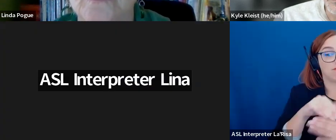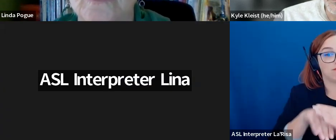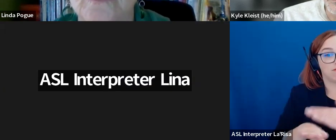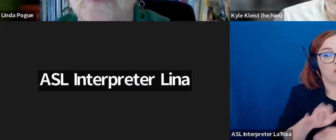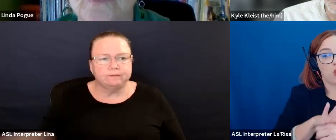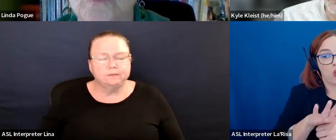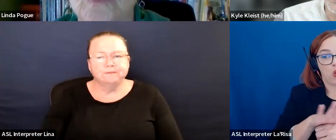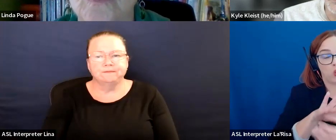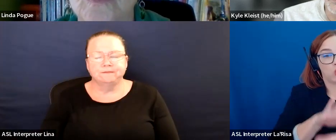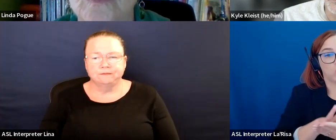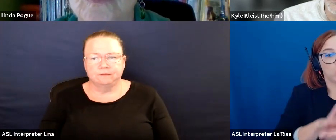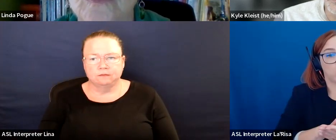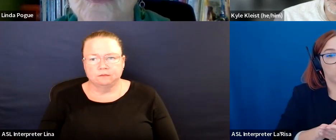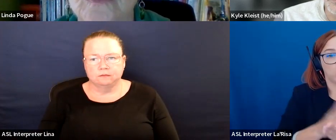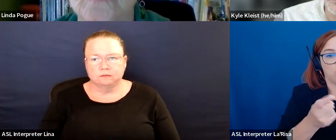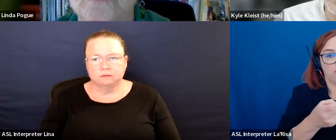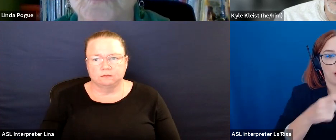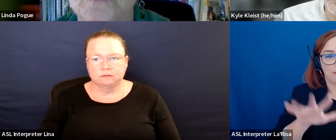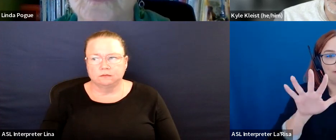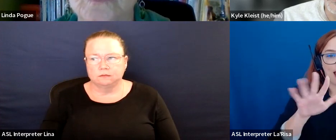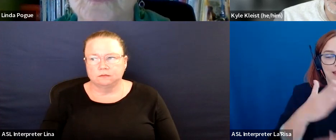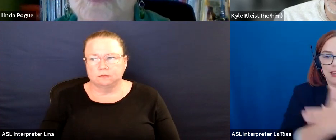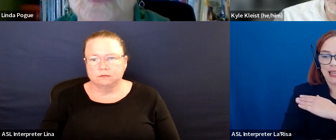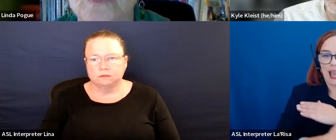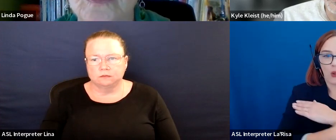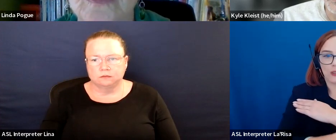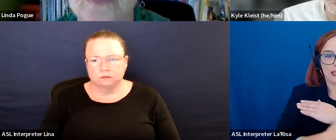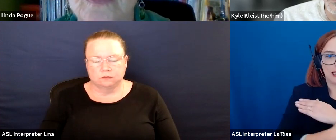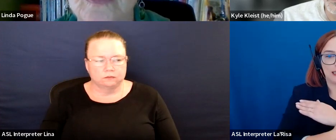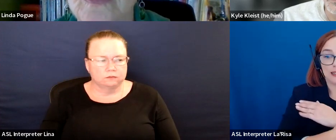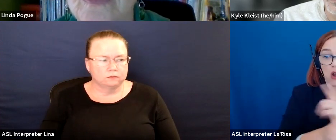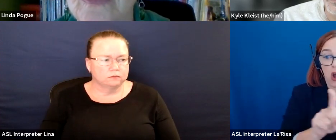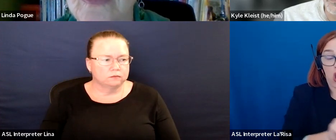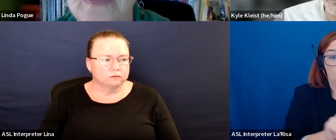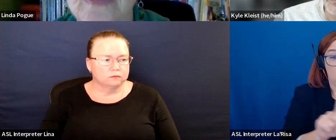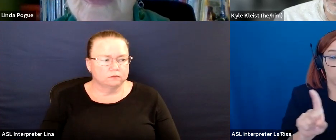the 5 counties we cover. We are also a mountainous